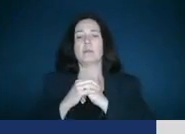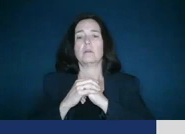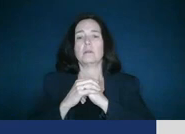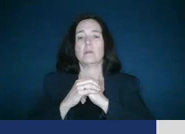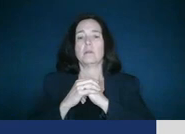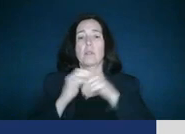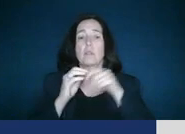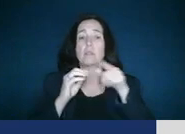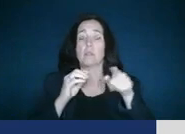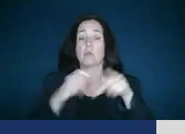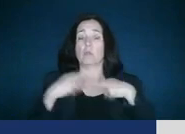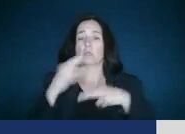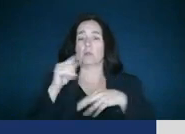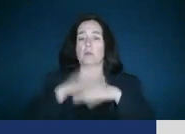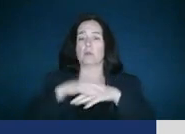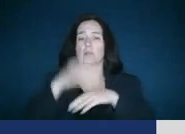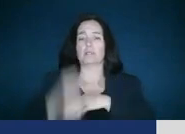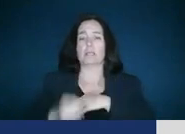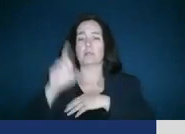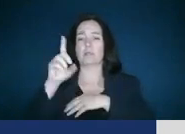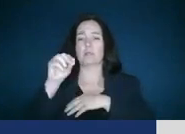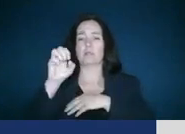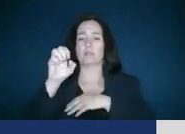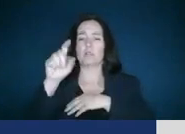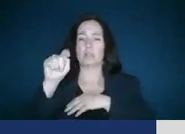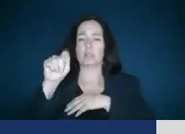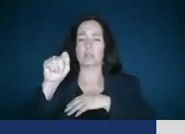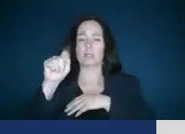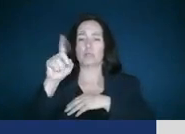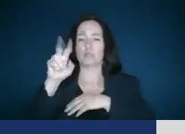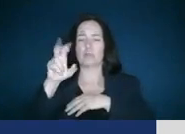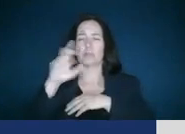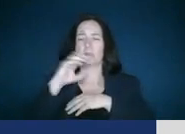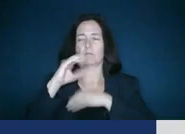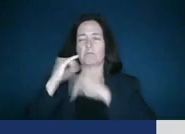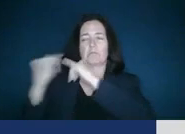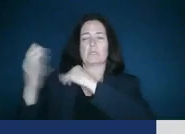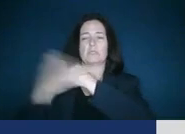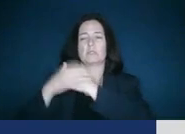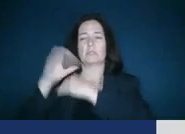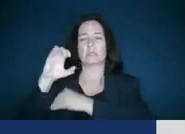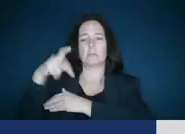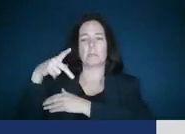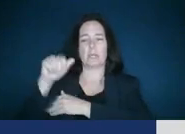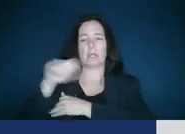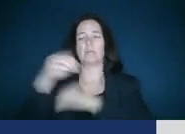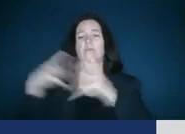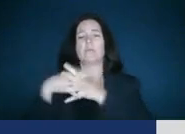This residence hall is on South Dossett Drive, and it's on the far end of campus, closest to the CPA and the